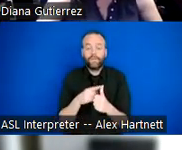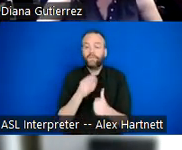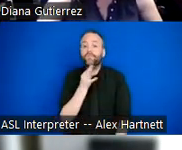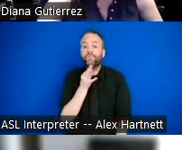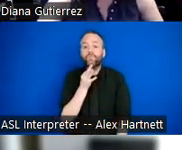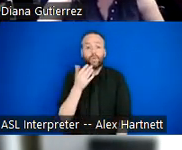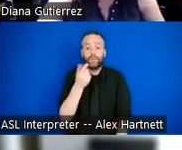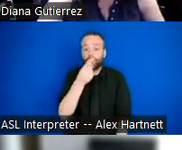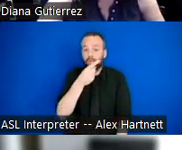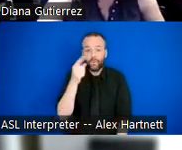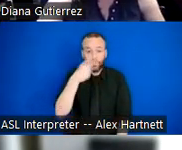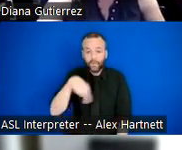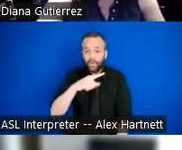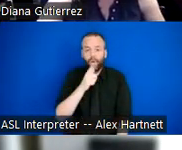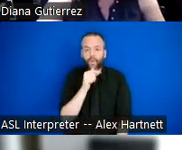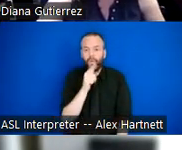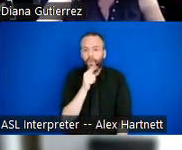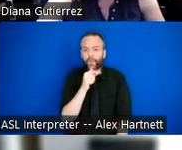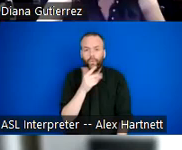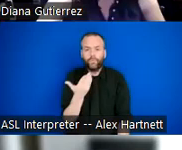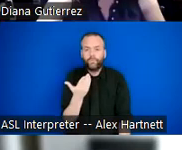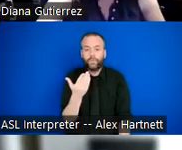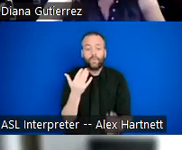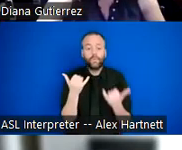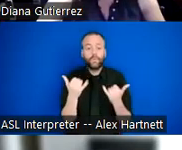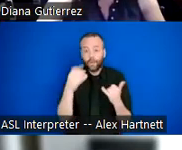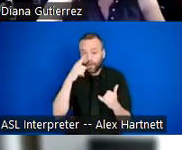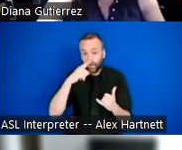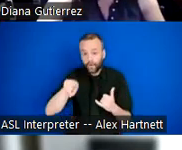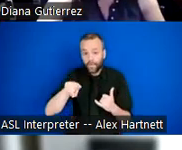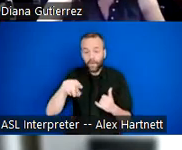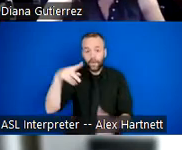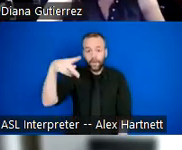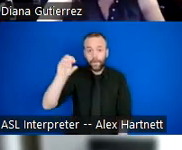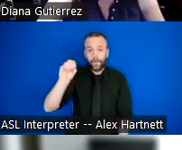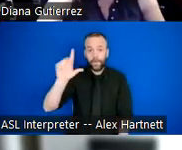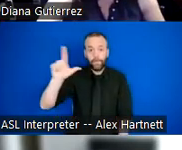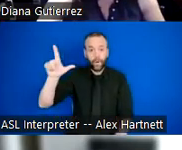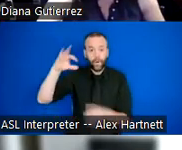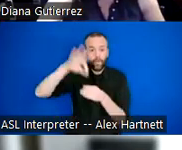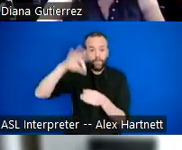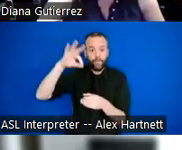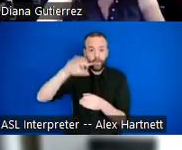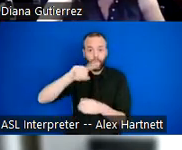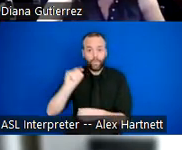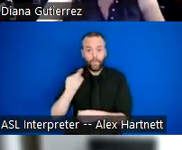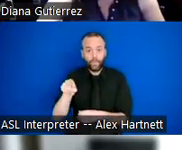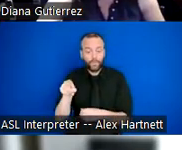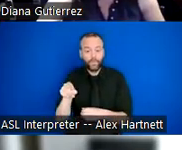if you could please take a moment to complete the poll questions that are on the screen.